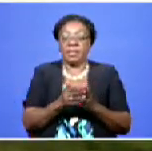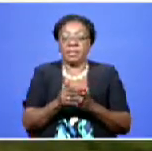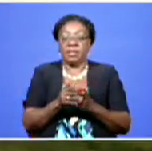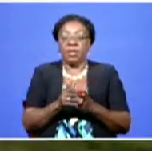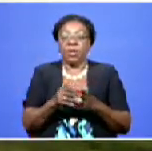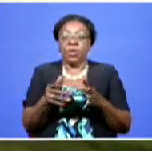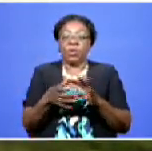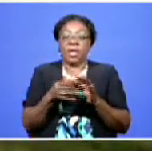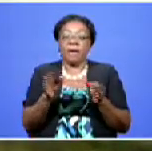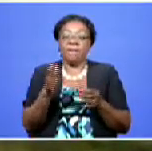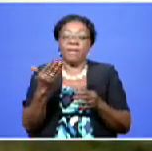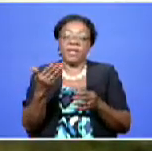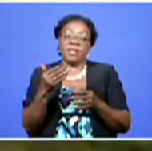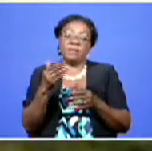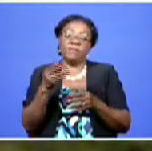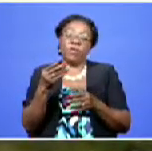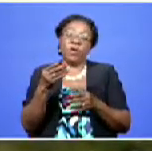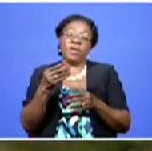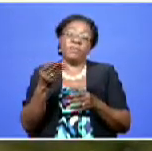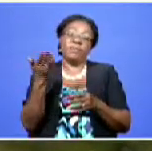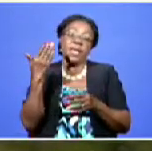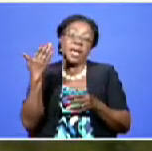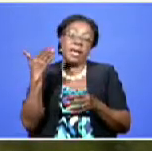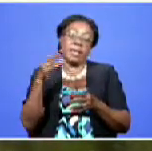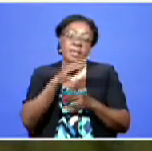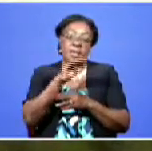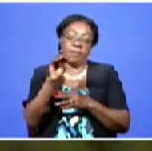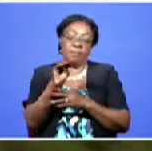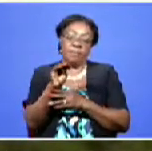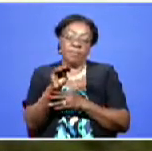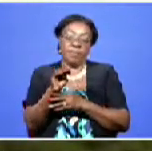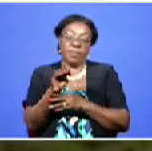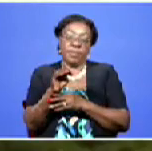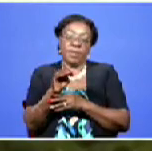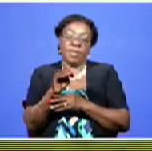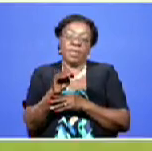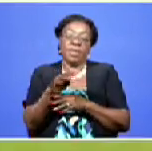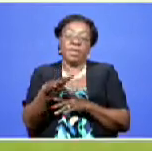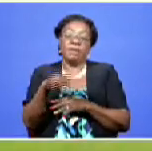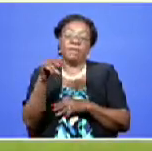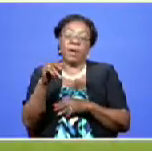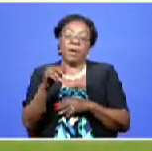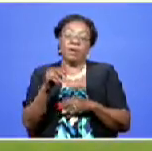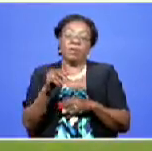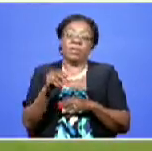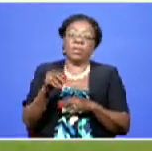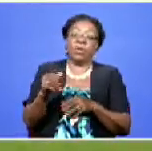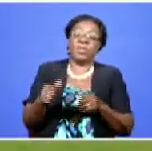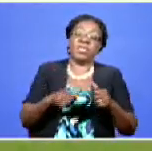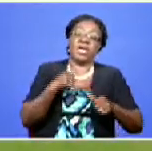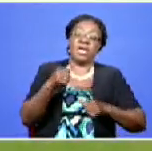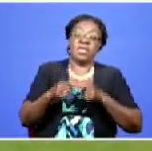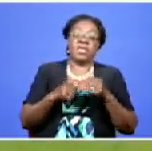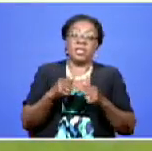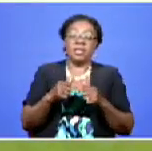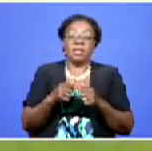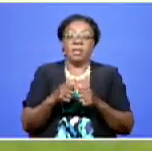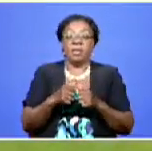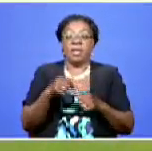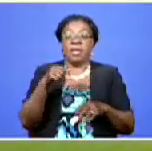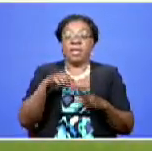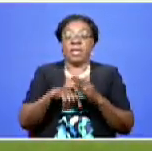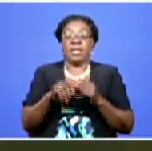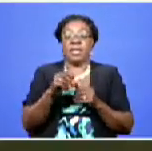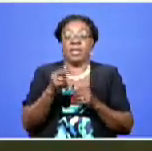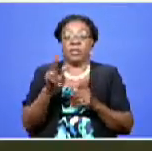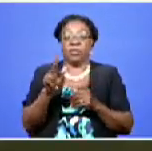second and finished four strokes behind him. Like Ganey, Will Wilcox found the course challenging. Wilcox was in a three-way